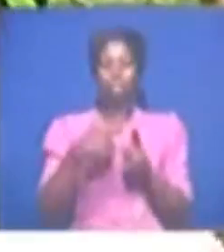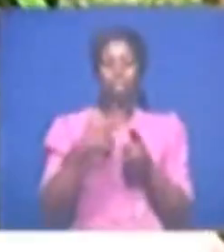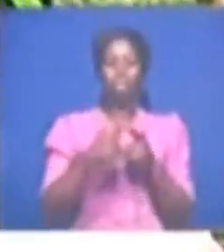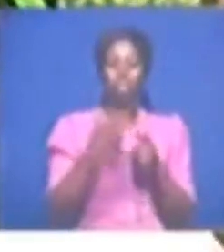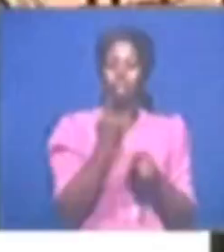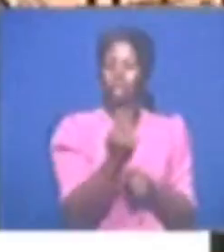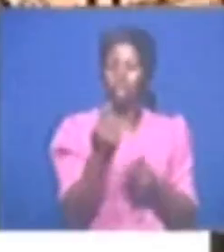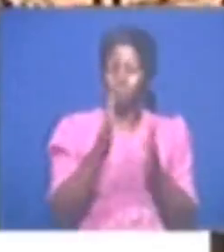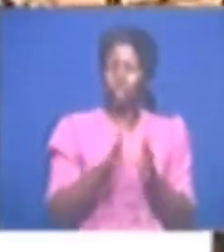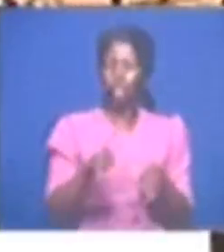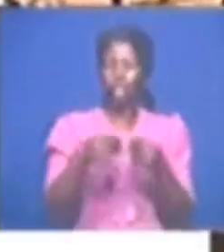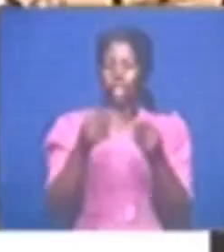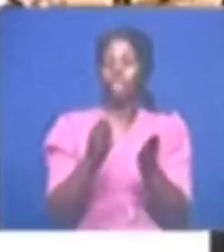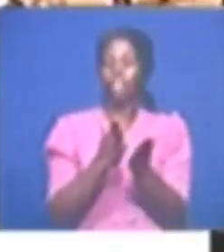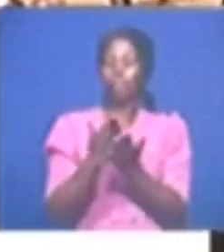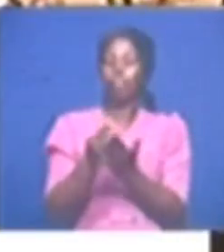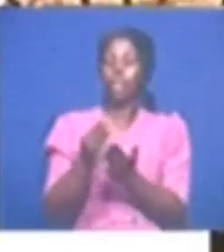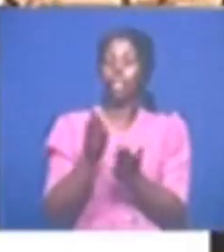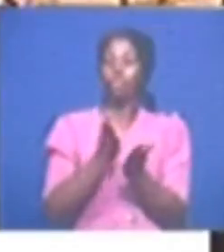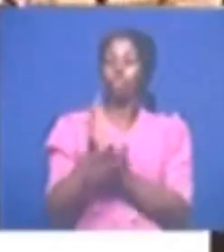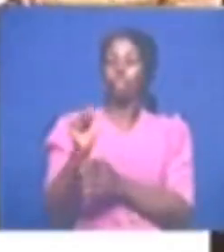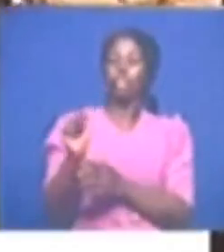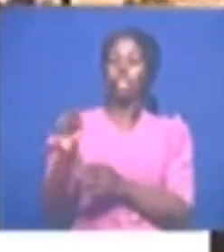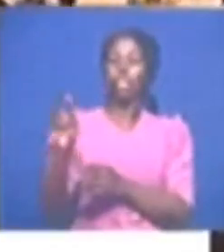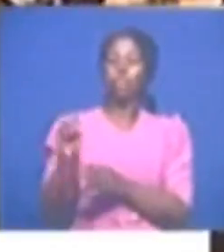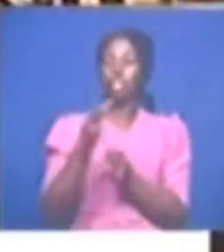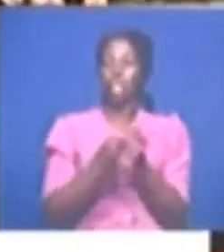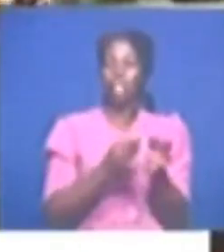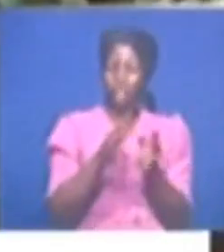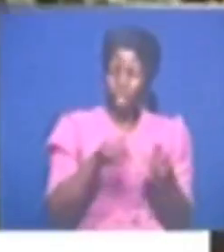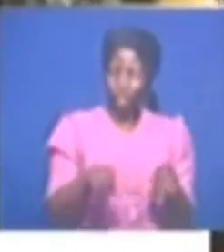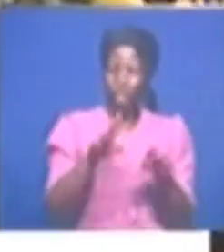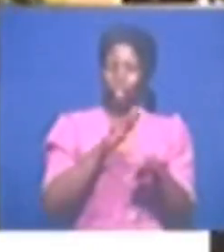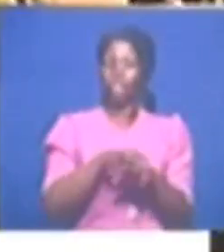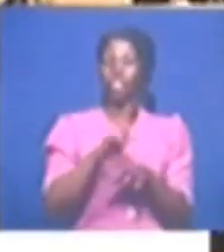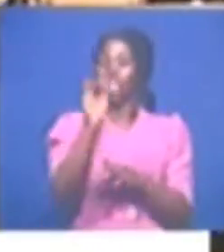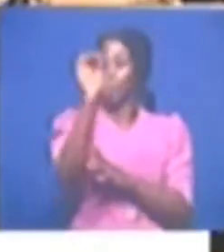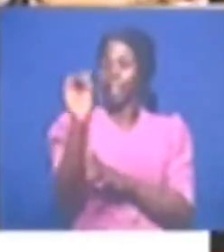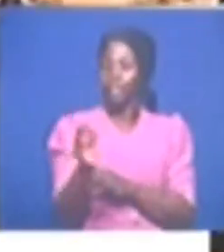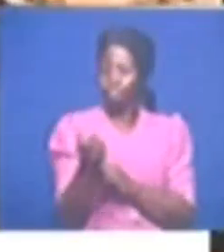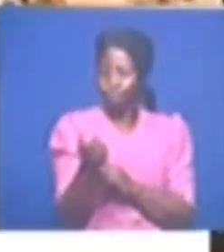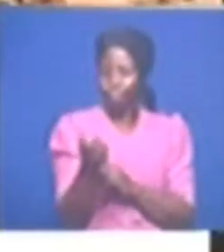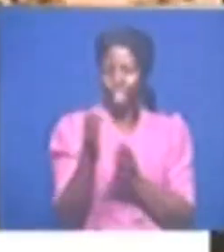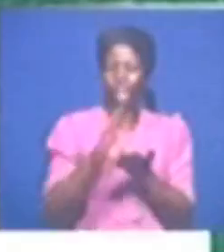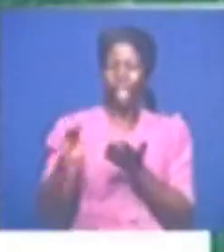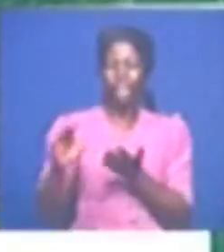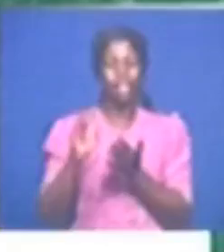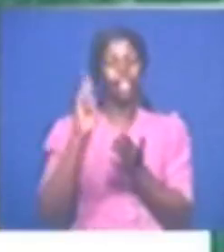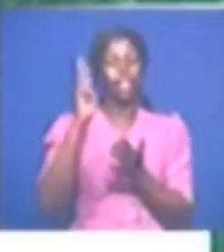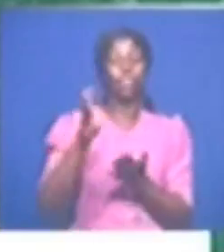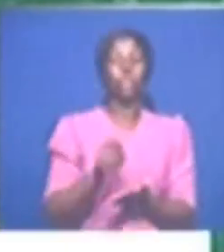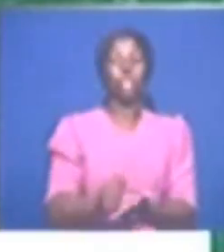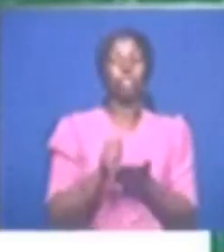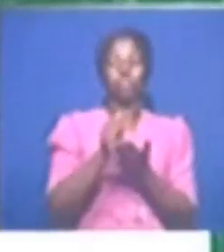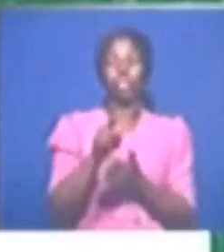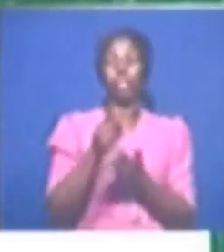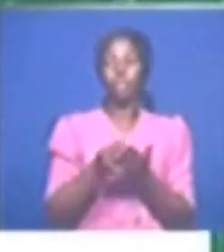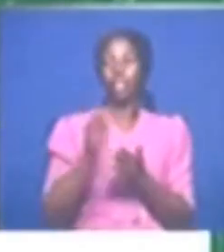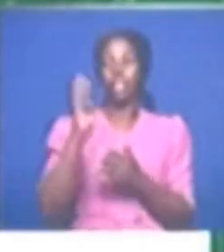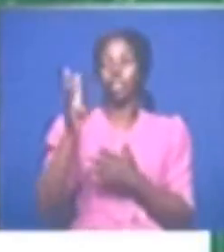ATM. Wakipata at least percentage kidogo in cash itawasaidia. Itatusaidia